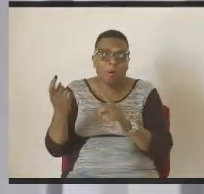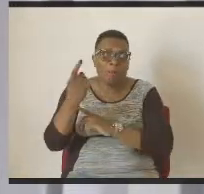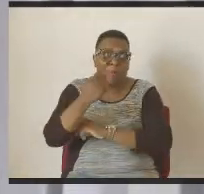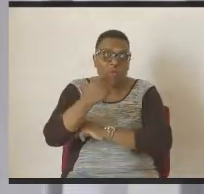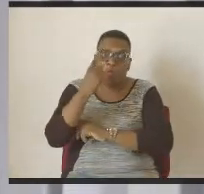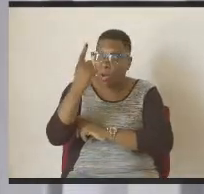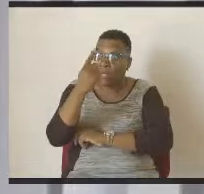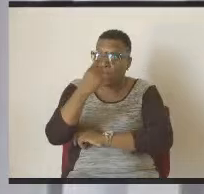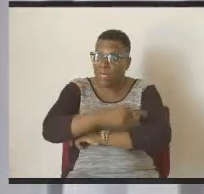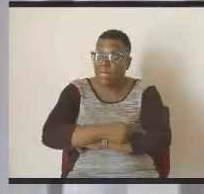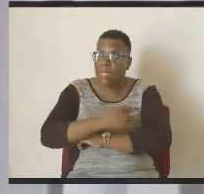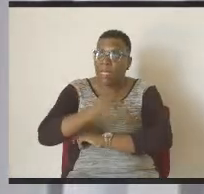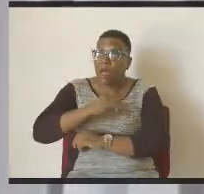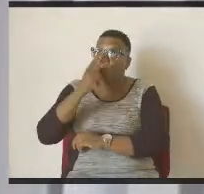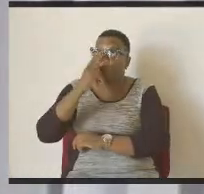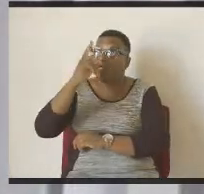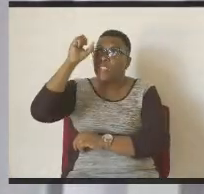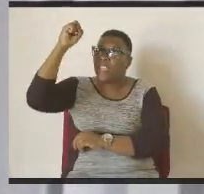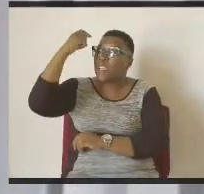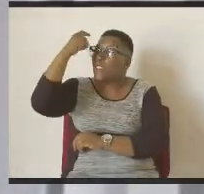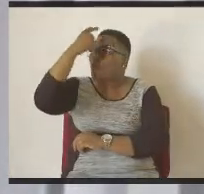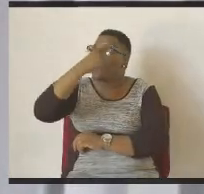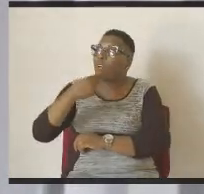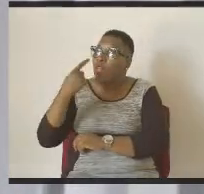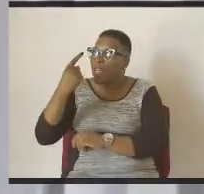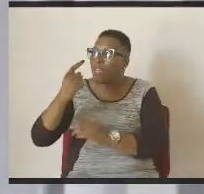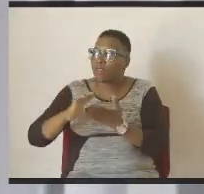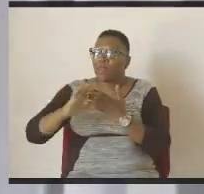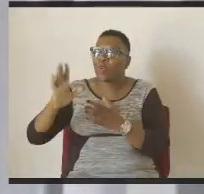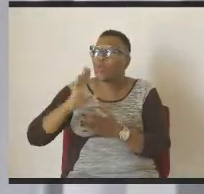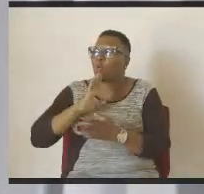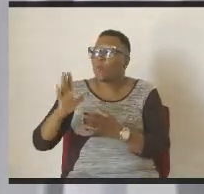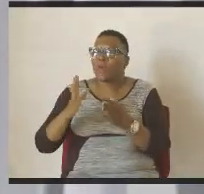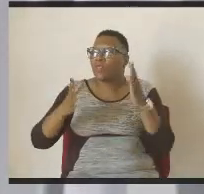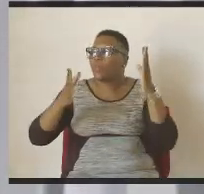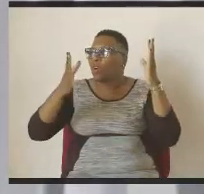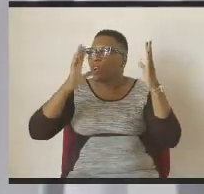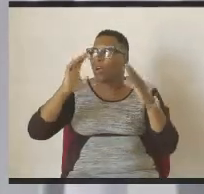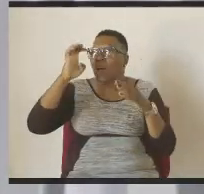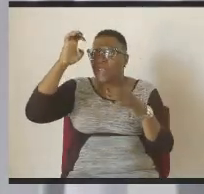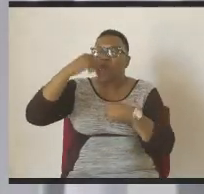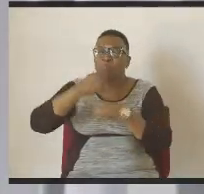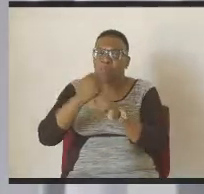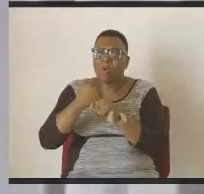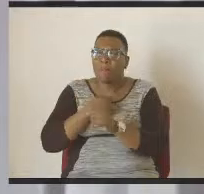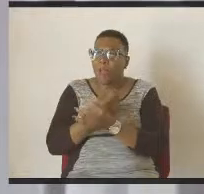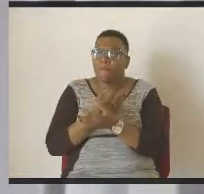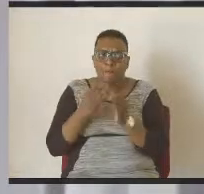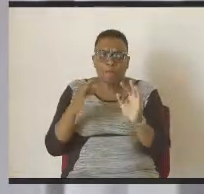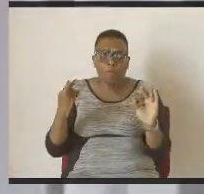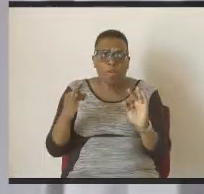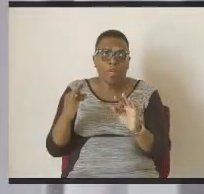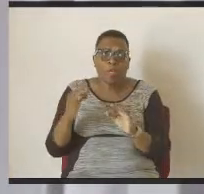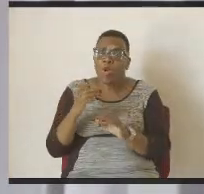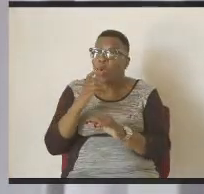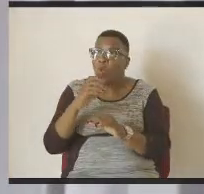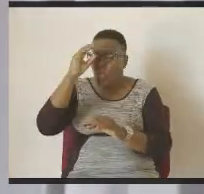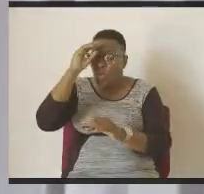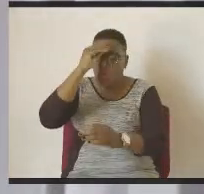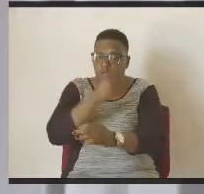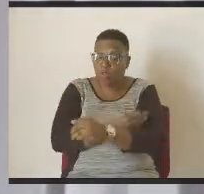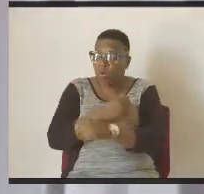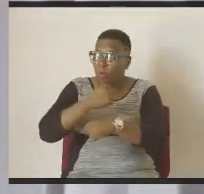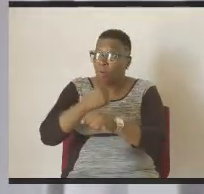I shall see glory be to God. Hallelujah. He set me free. And whom the Son sets free is